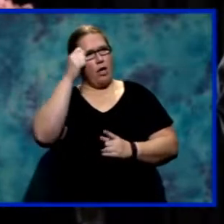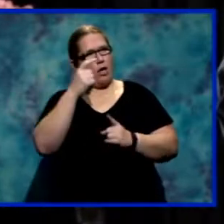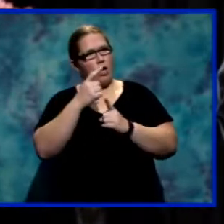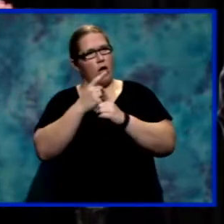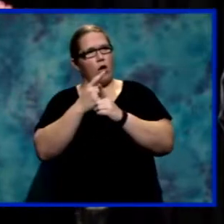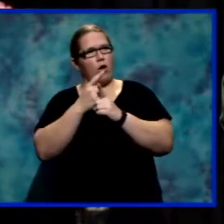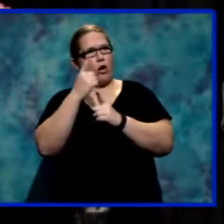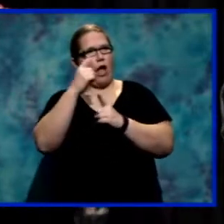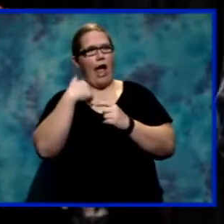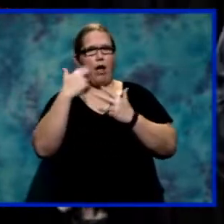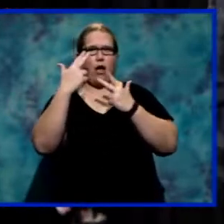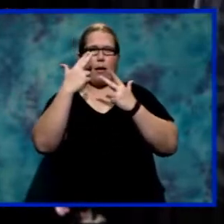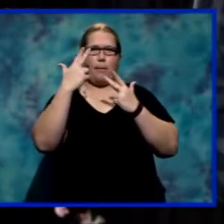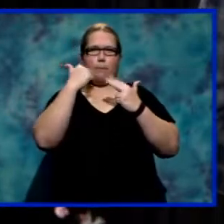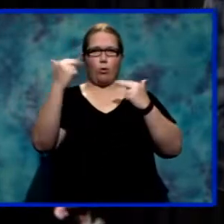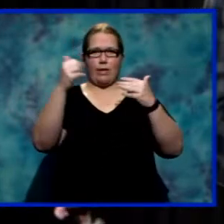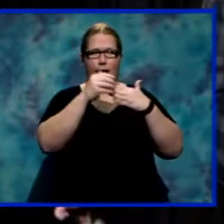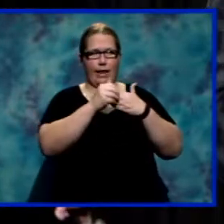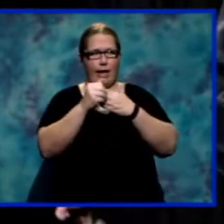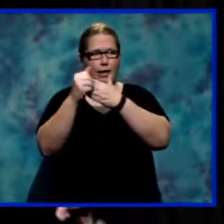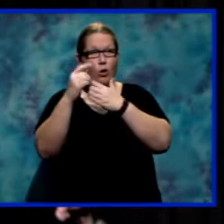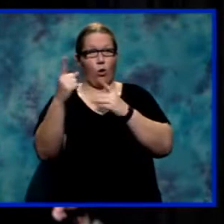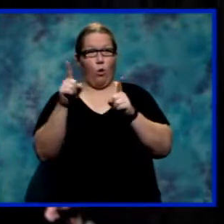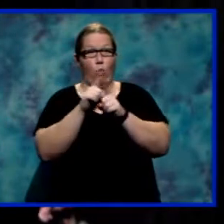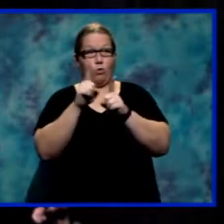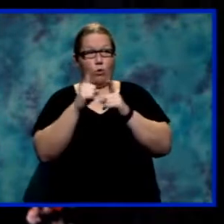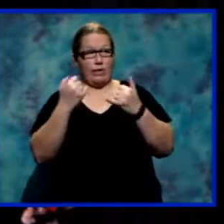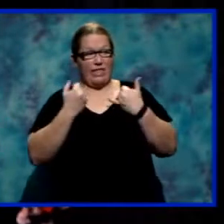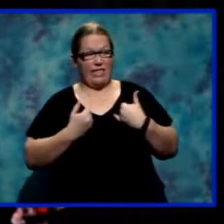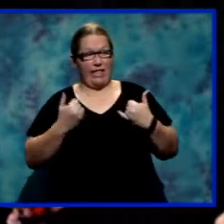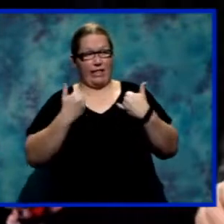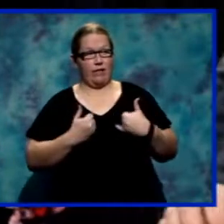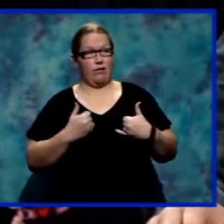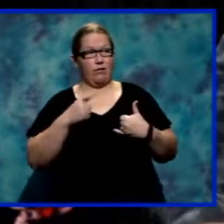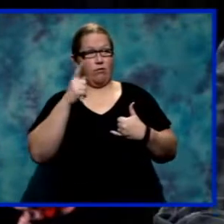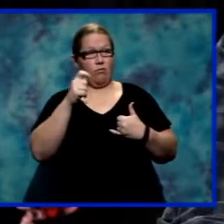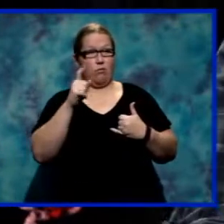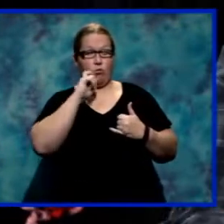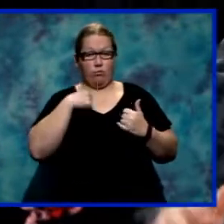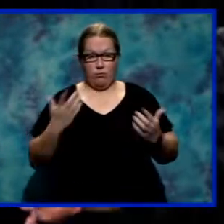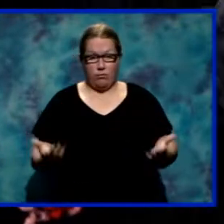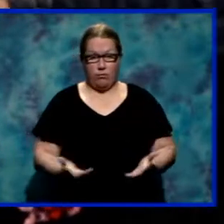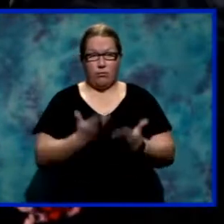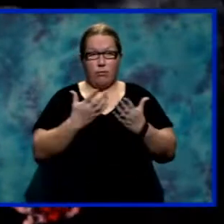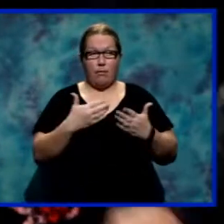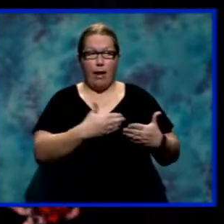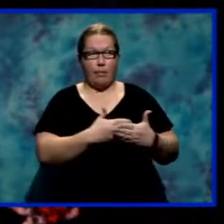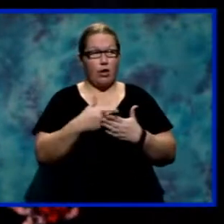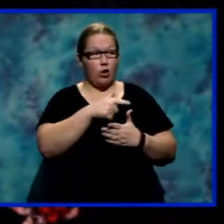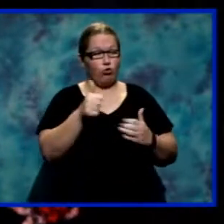our music leader, who is also sick, really sick. She's about to have a baby. She was supposed to be